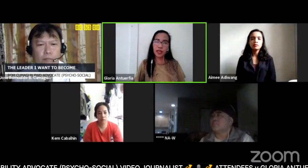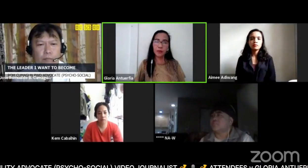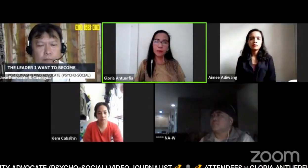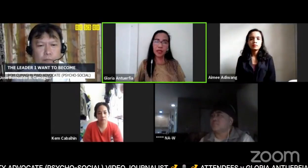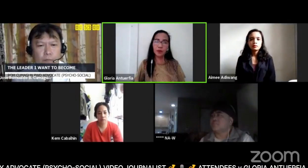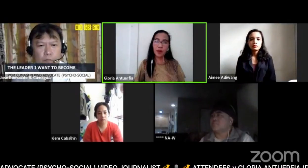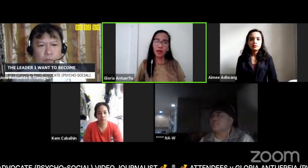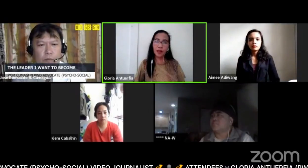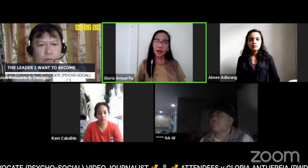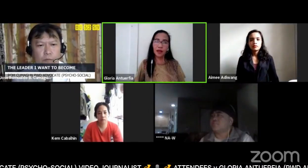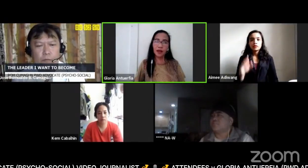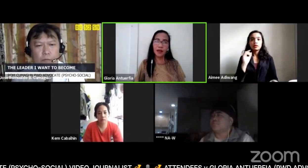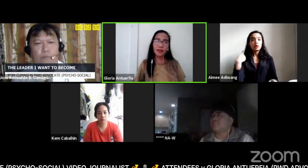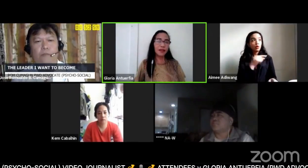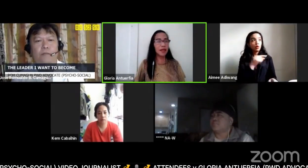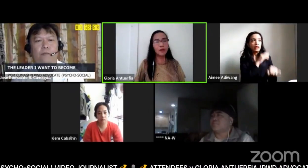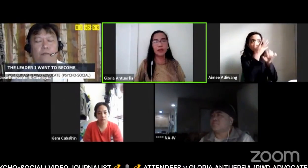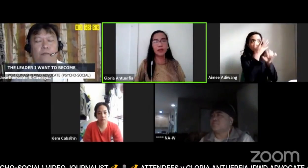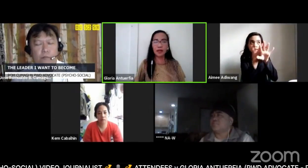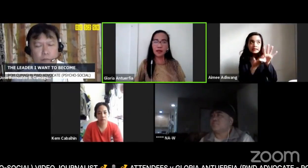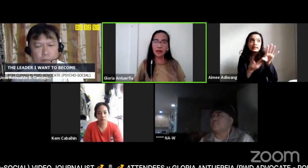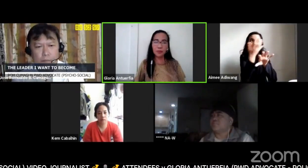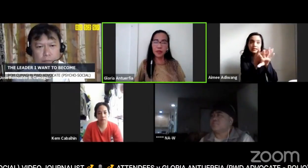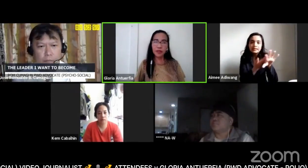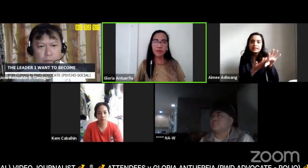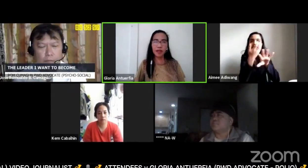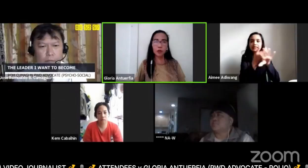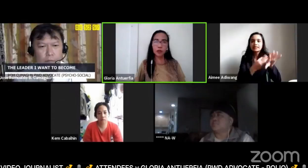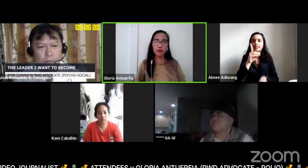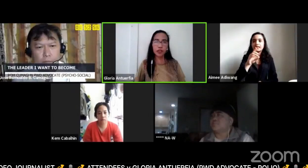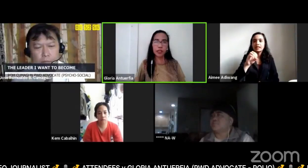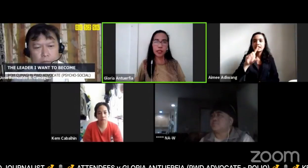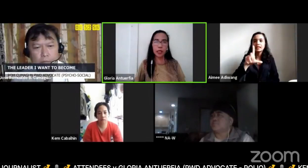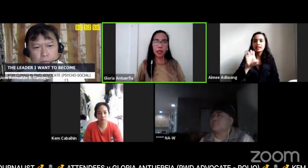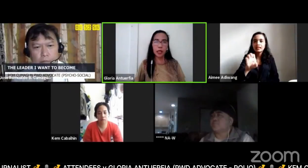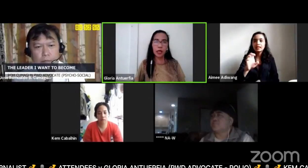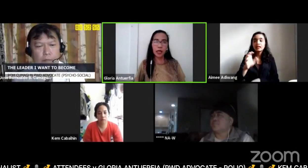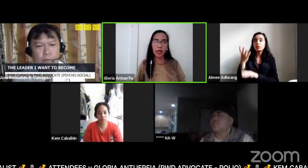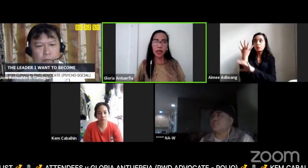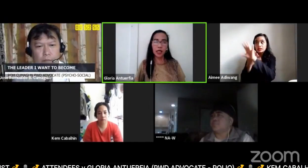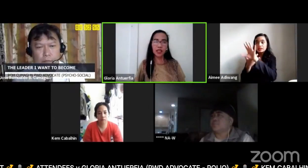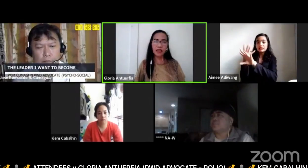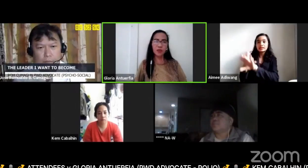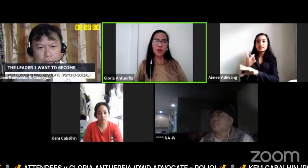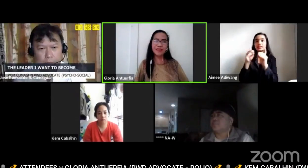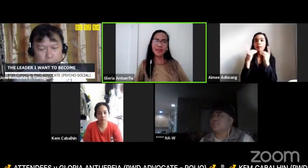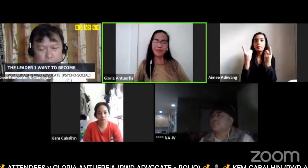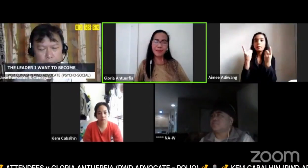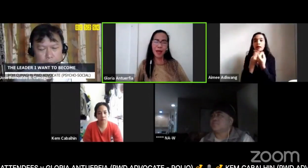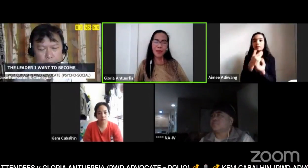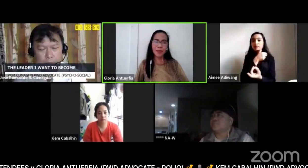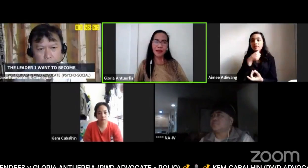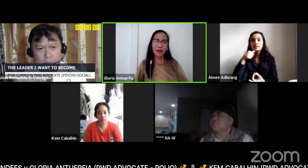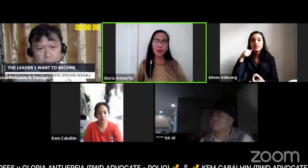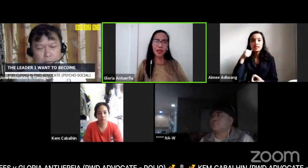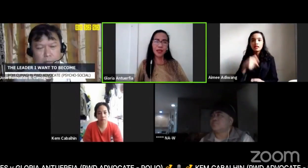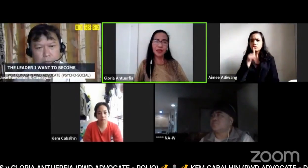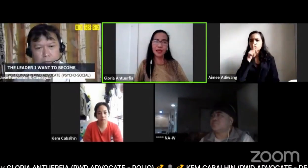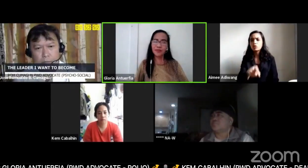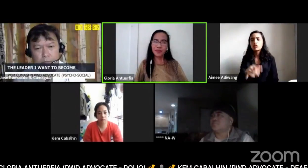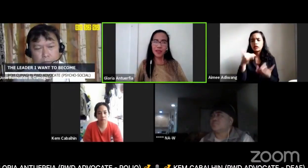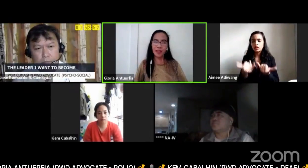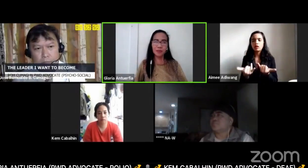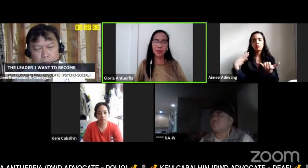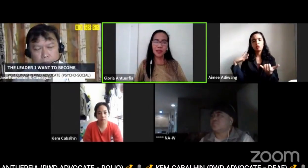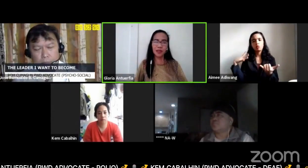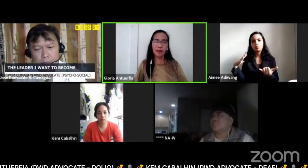So nililigawan namin ng DOLE, nililigawan namin ang Bureau of Agriculture for that, and it will take time.